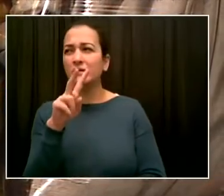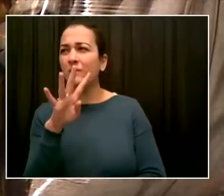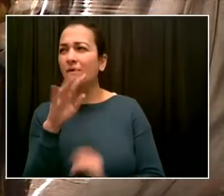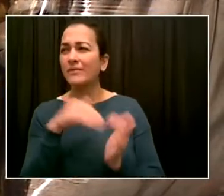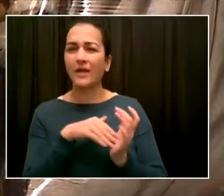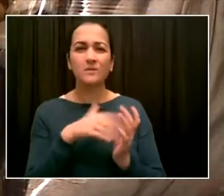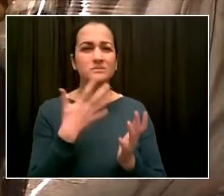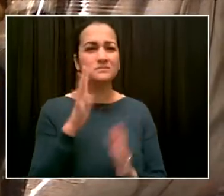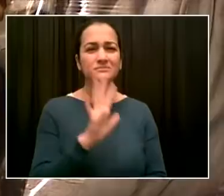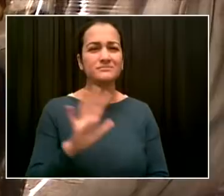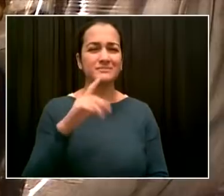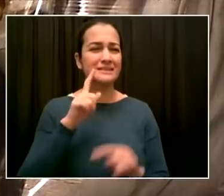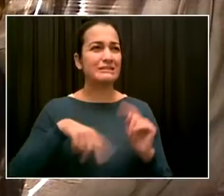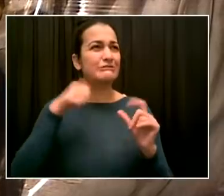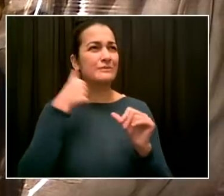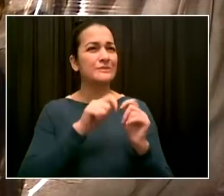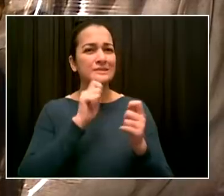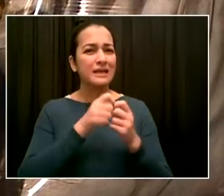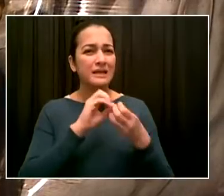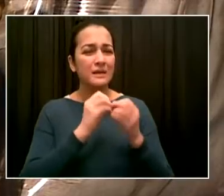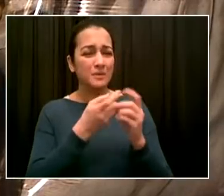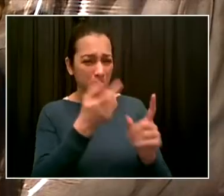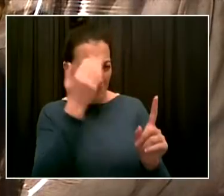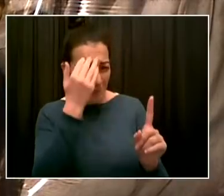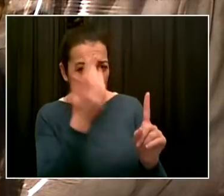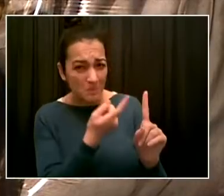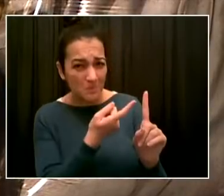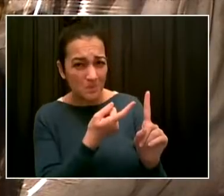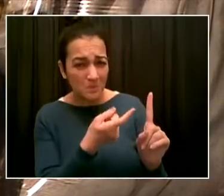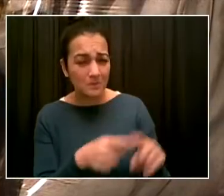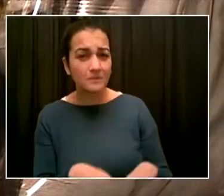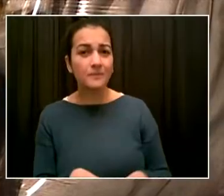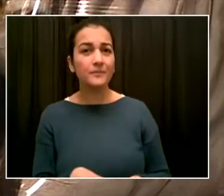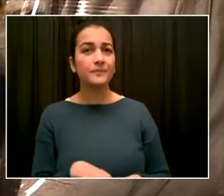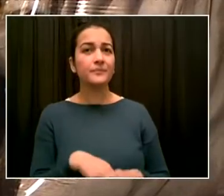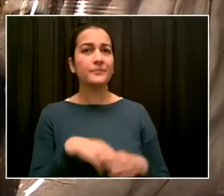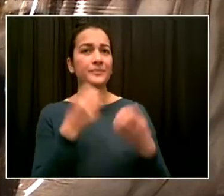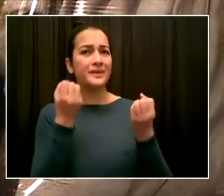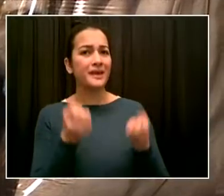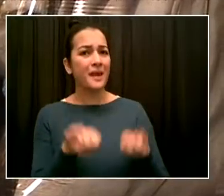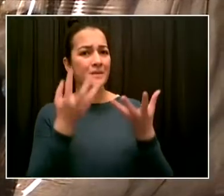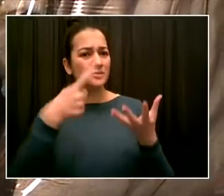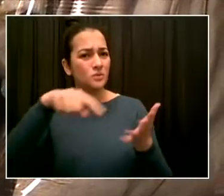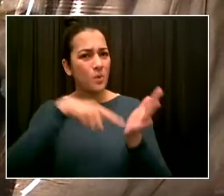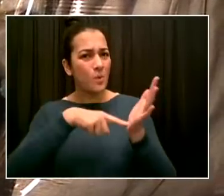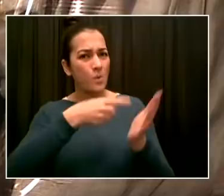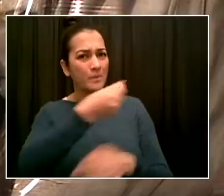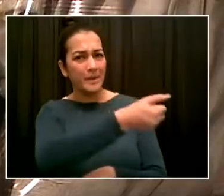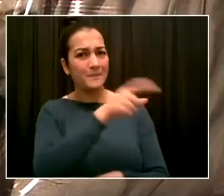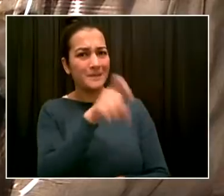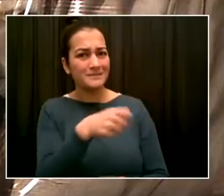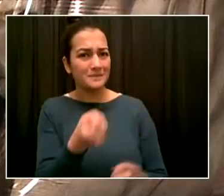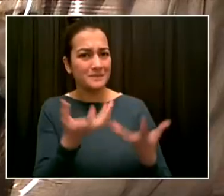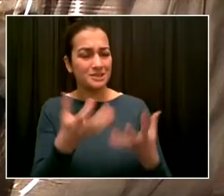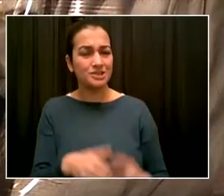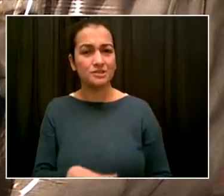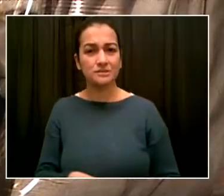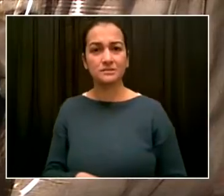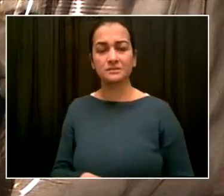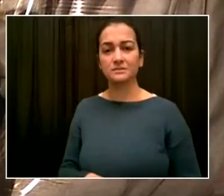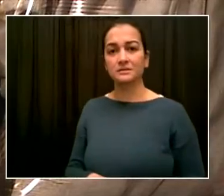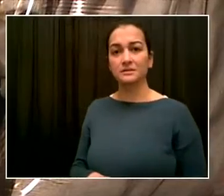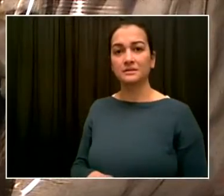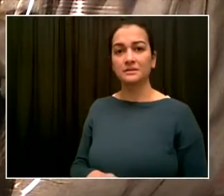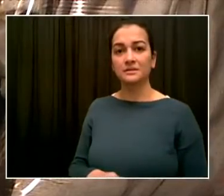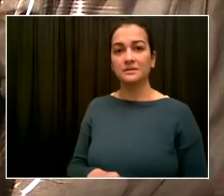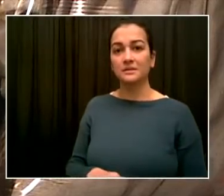you being charged interest, and what is the current amount of money you actually owe them? I can't give you the current amount. I haven't seen the most recent statements. I am